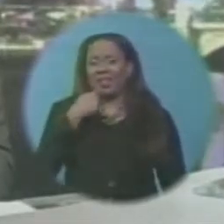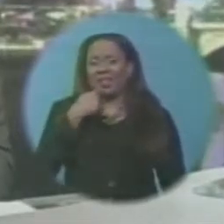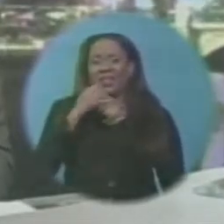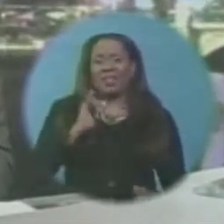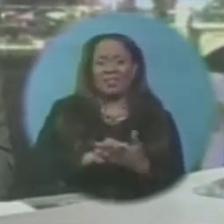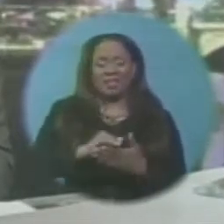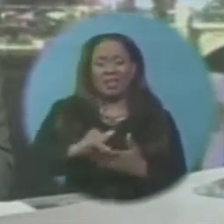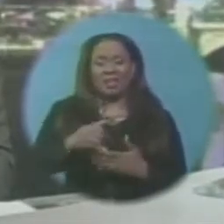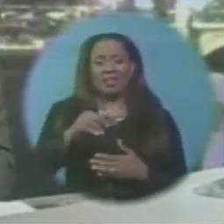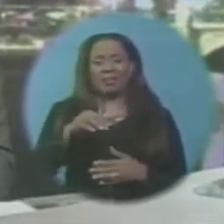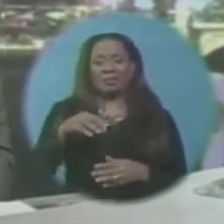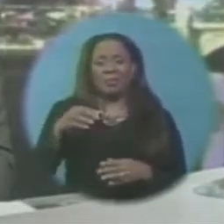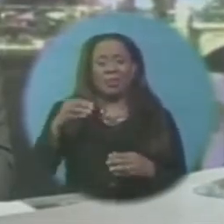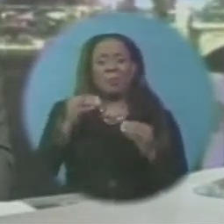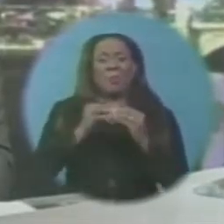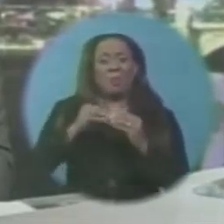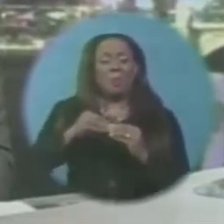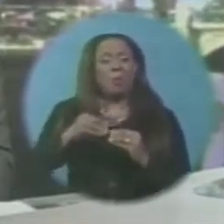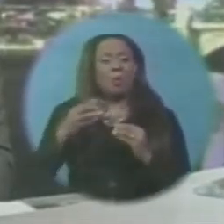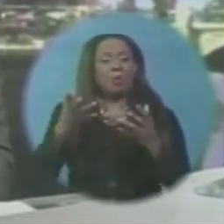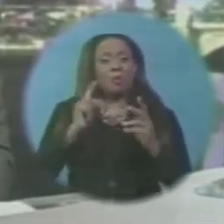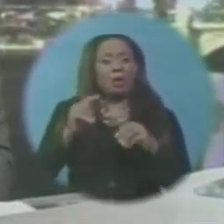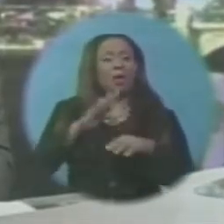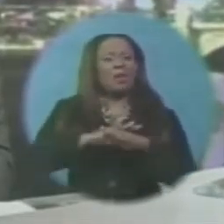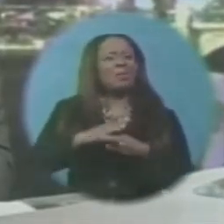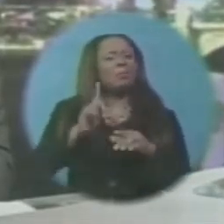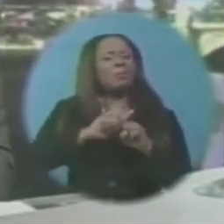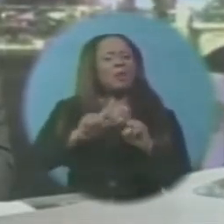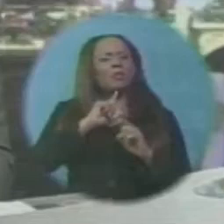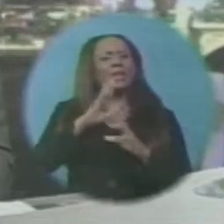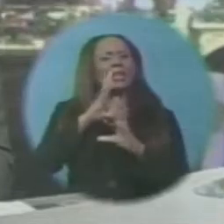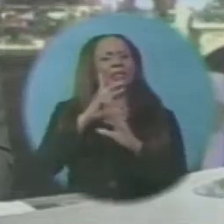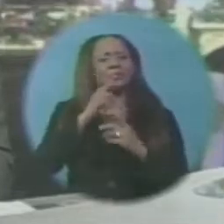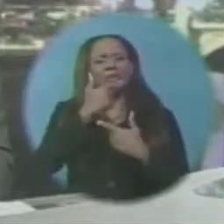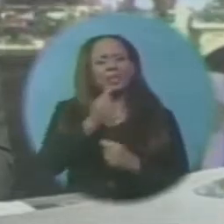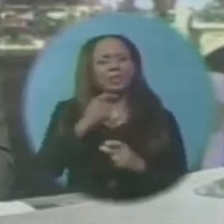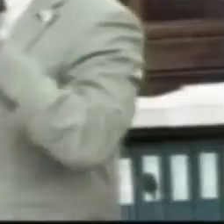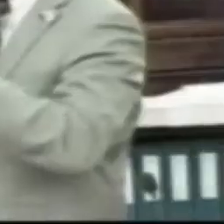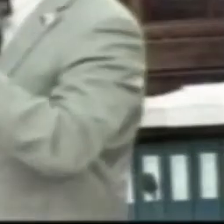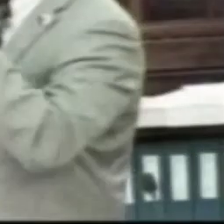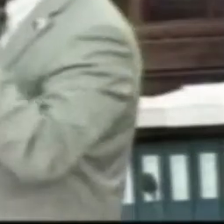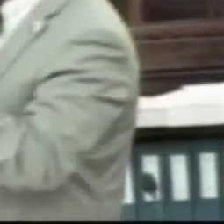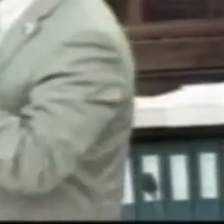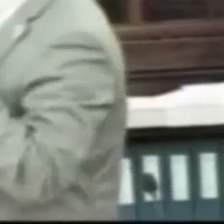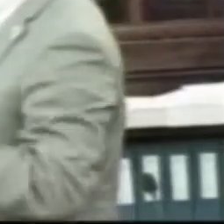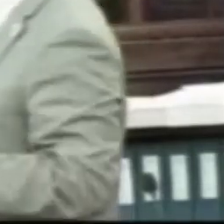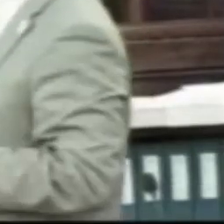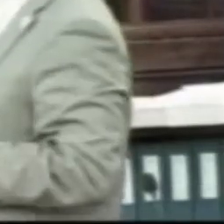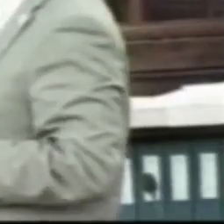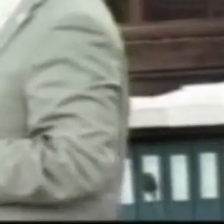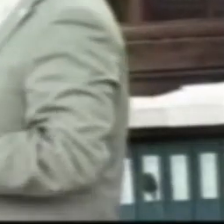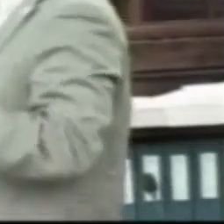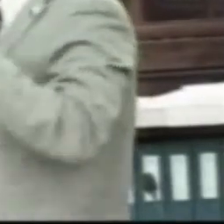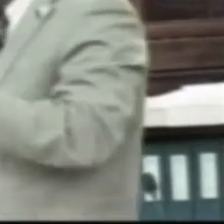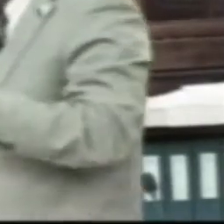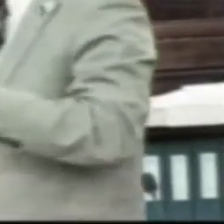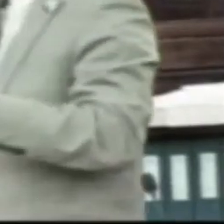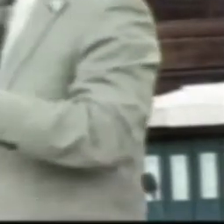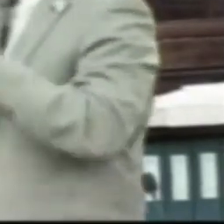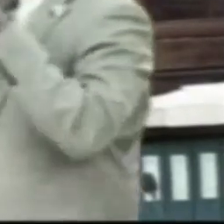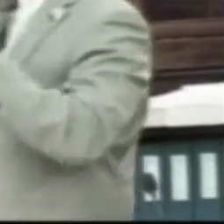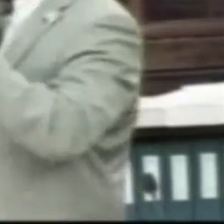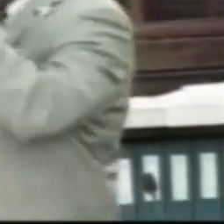stressed that board members act in the interest of the institution. Every member on the board